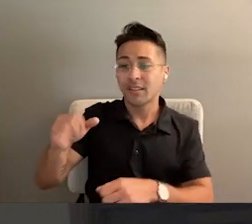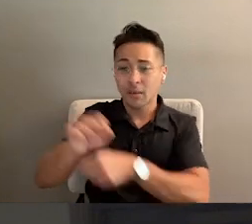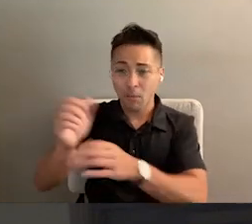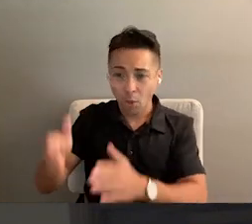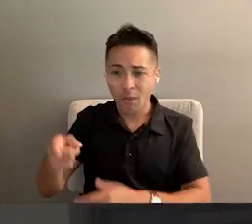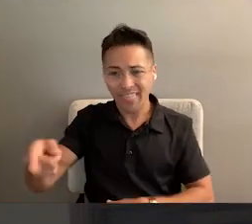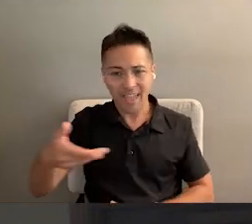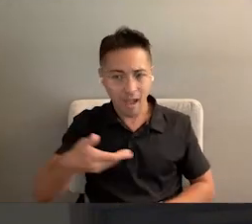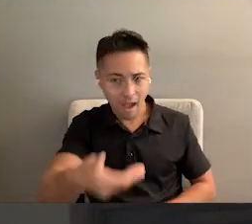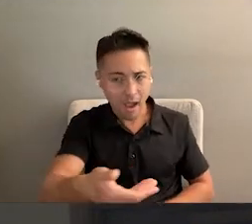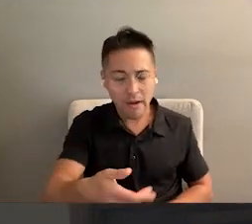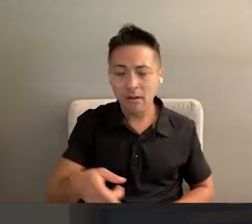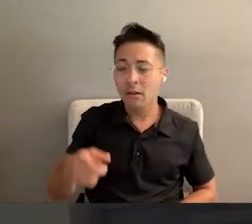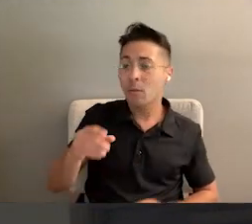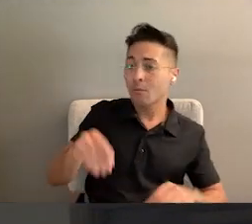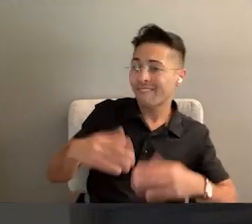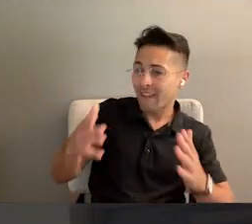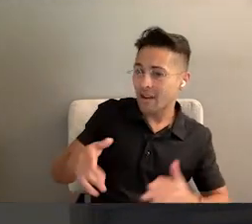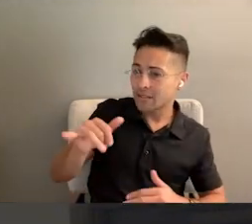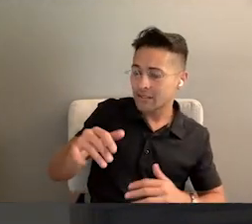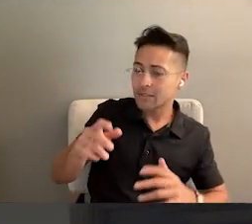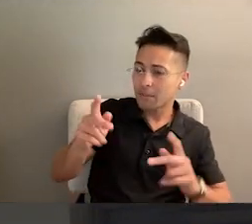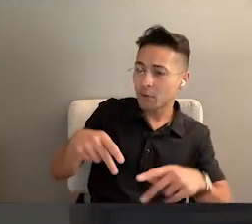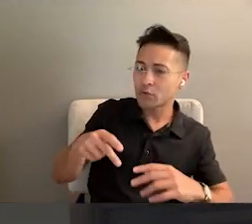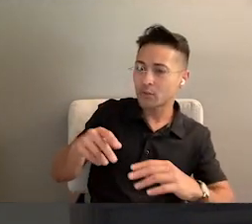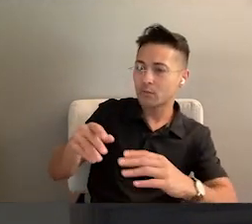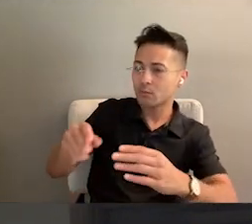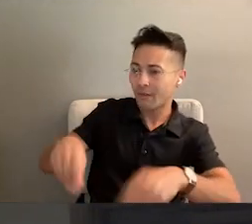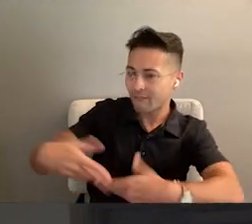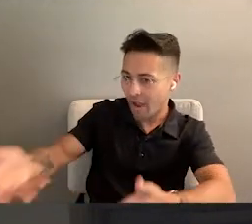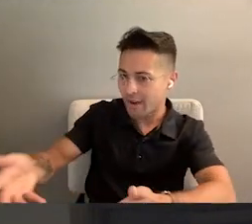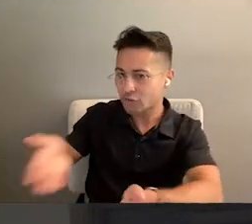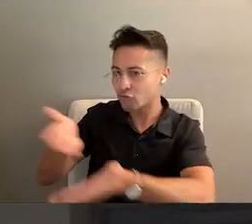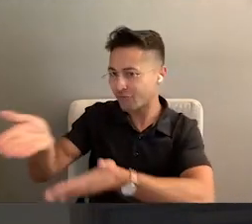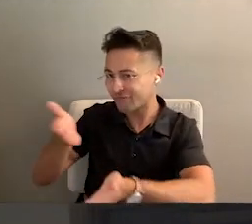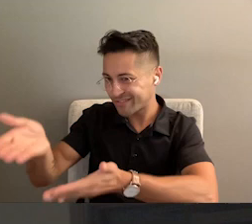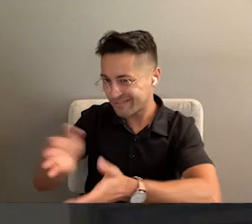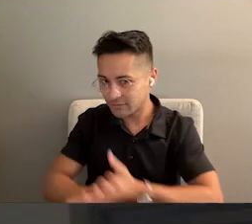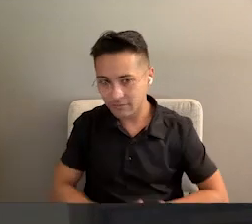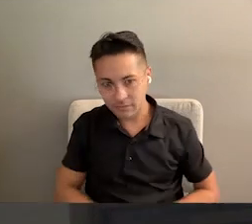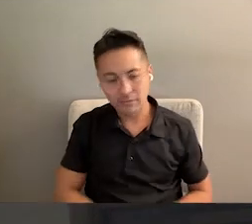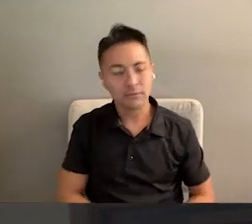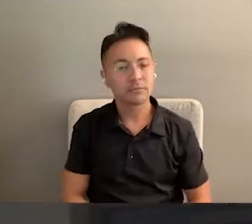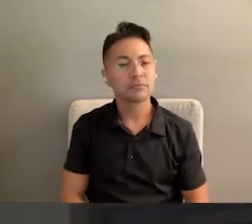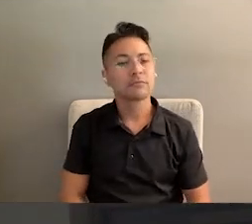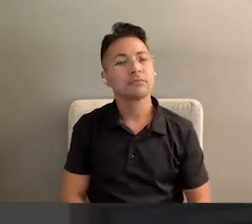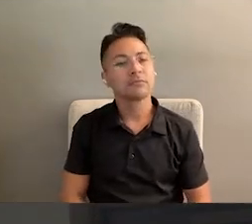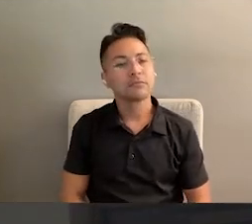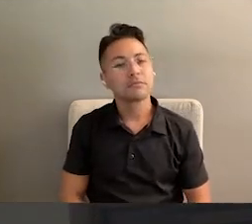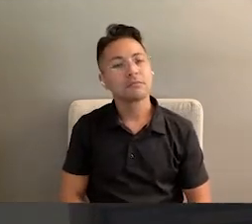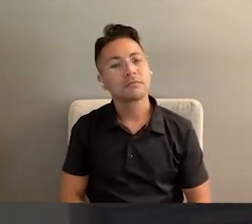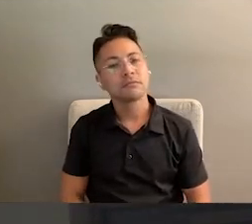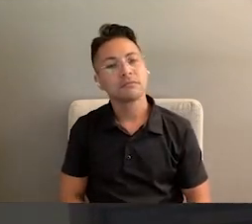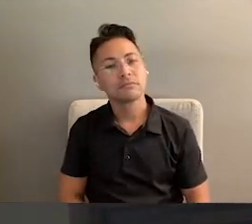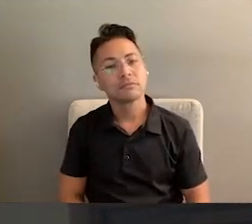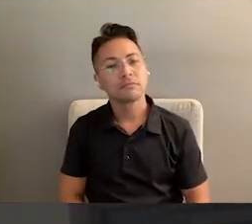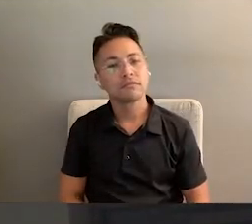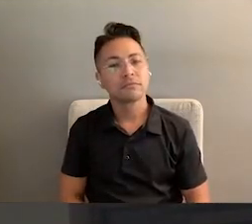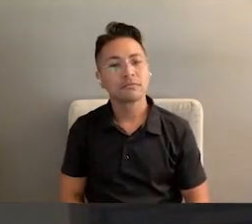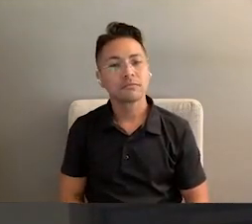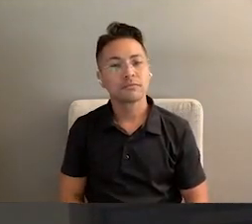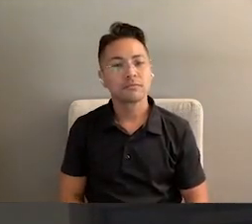the one that hires them? Yes. Okay. So the participant is the employer, they're the ones that hire. The provider is the individual providing the services.